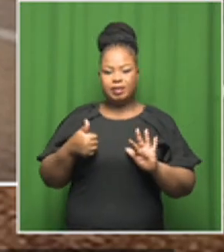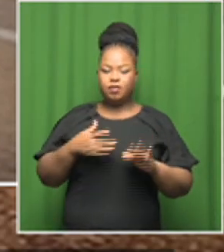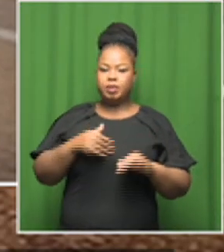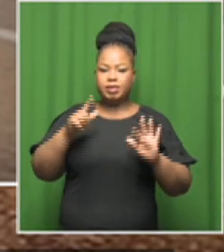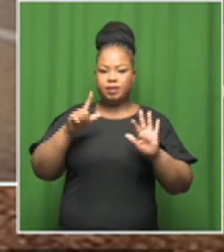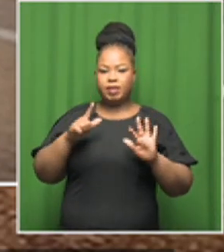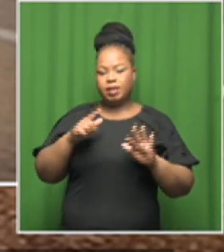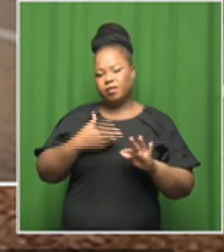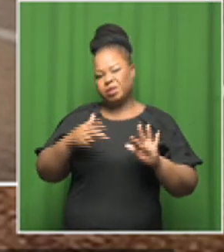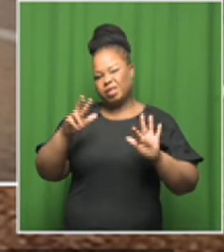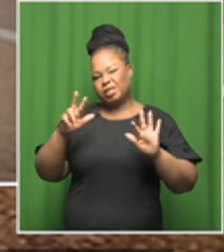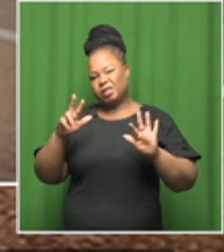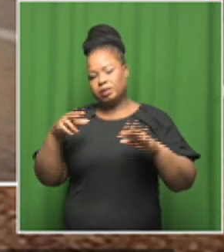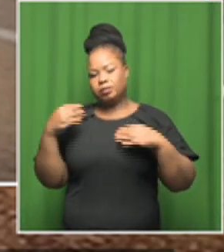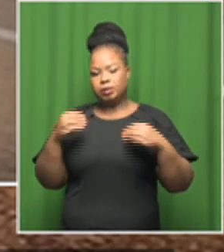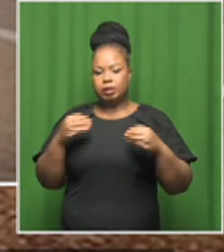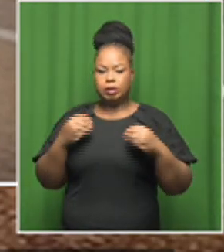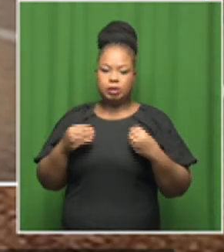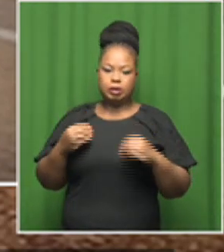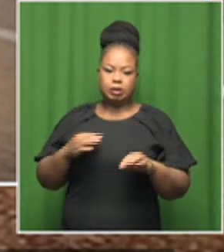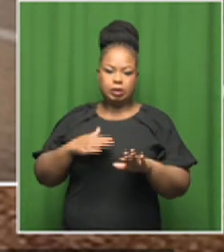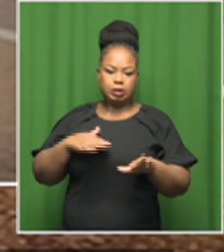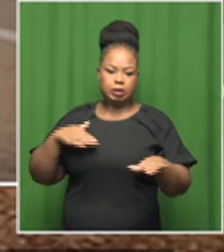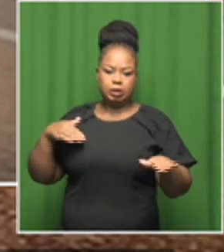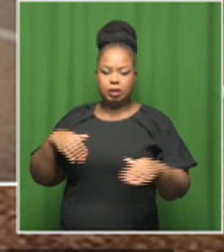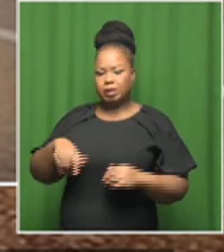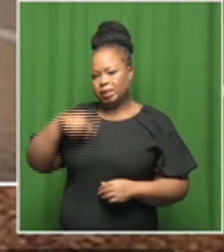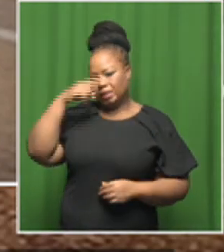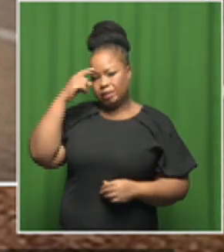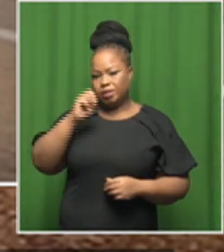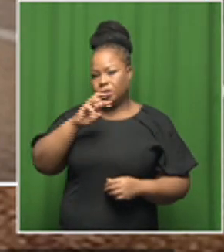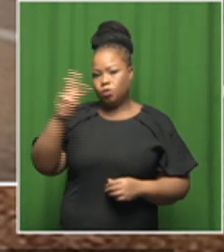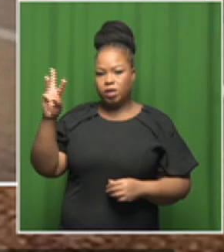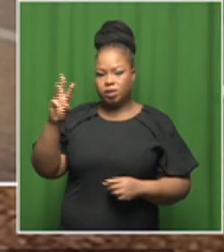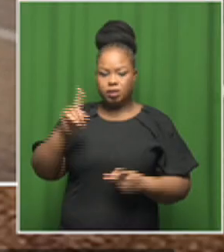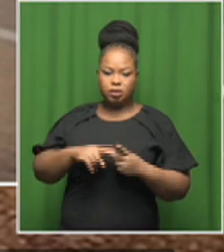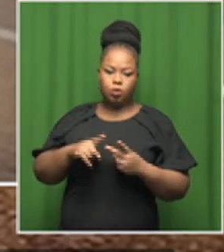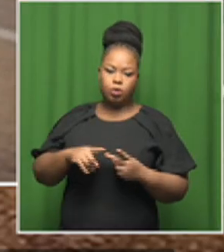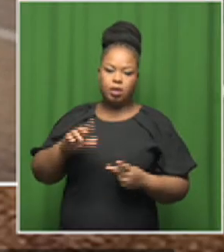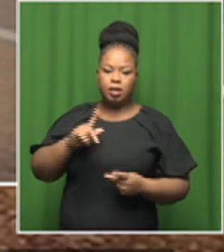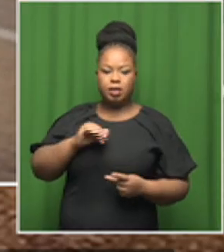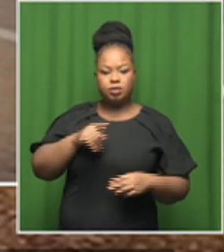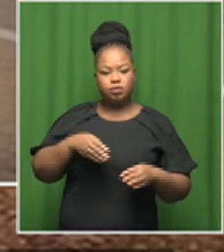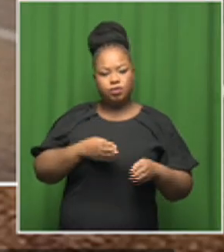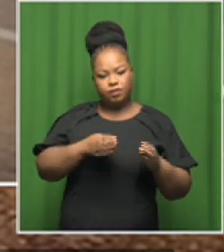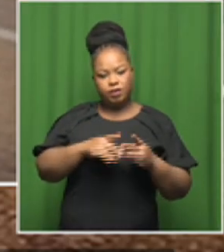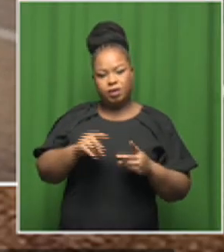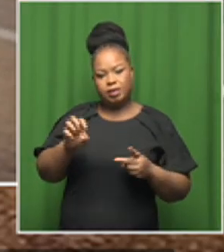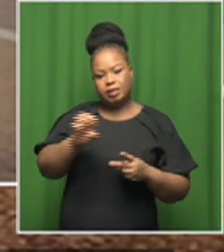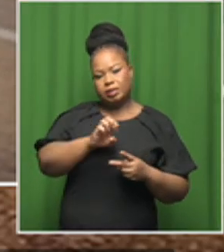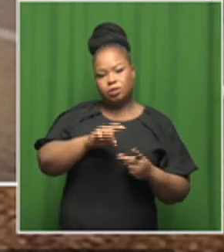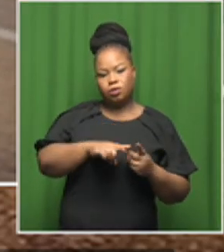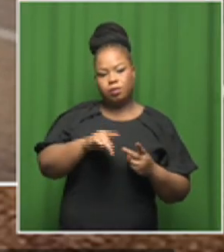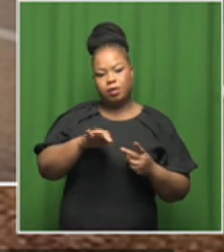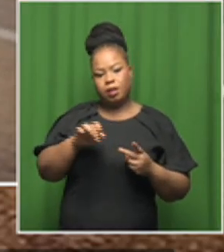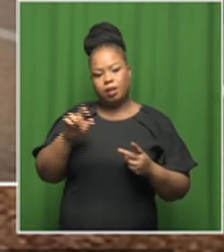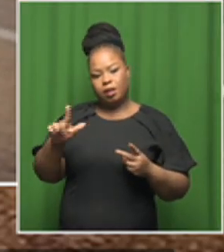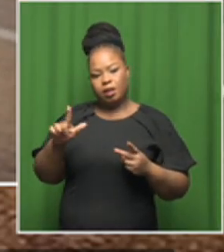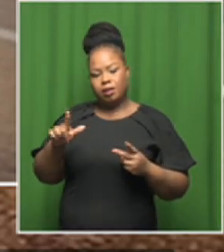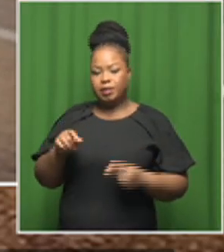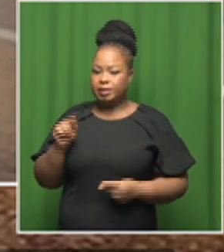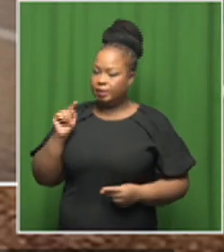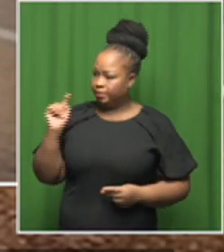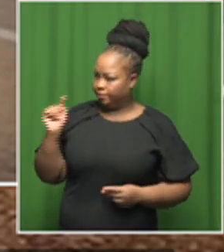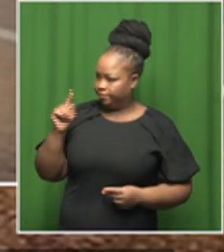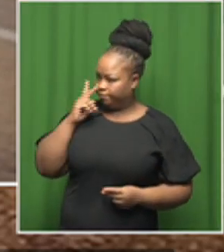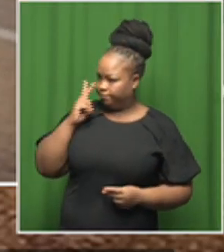peak hour, it gets busy on all approaches, whether you're coming from Somerset West, whether you're coming from Cales River, down from Justenburg or in from Paarl. That's what you're likely to